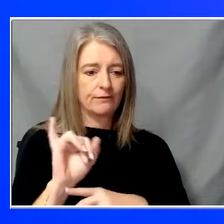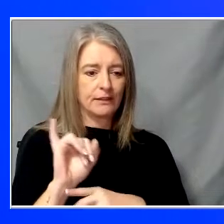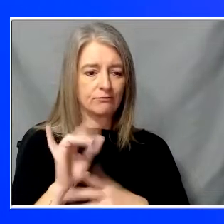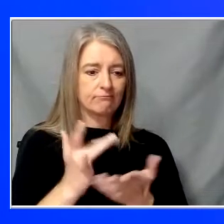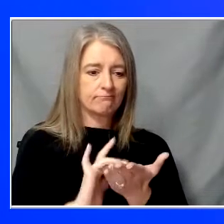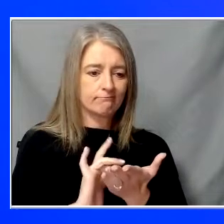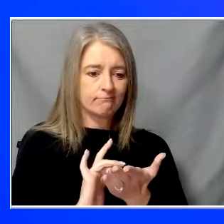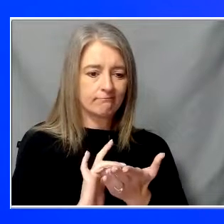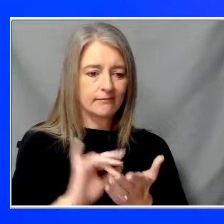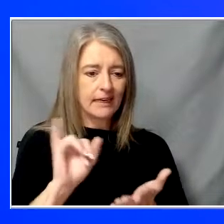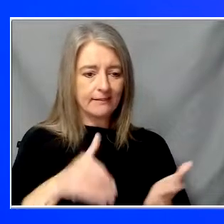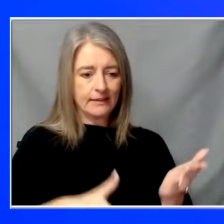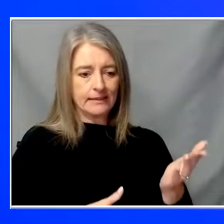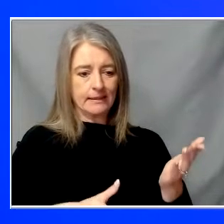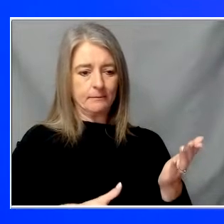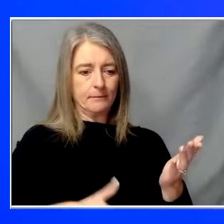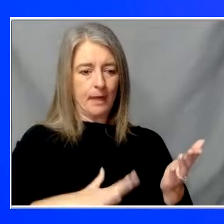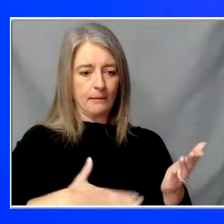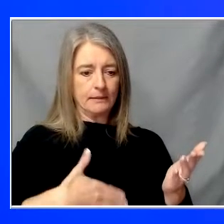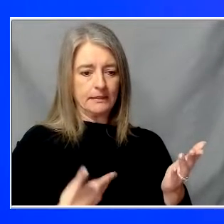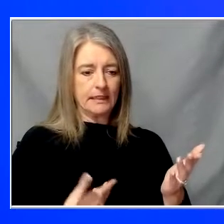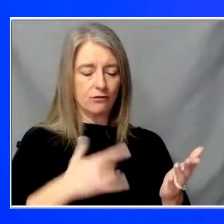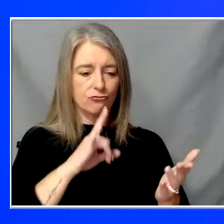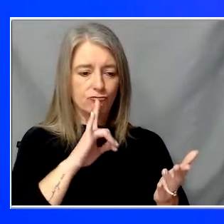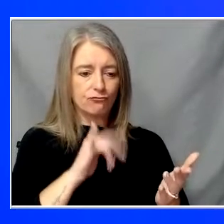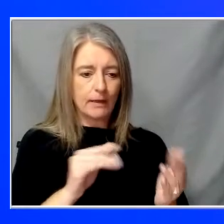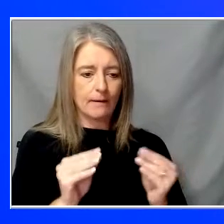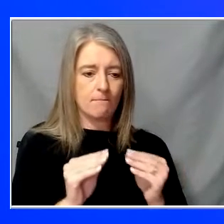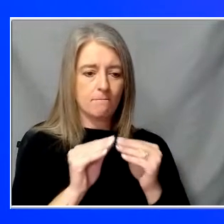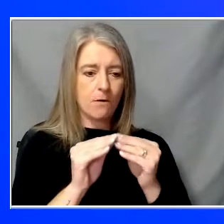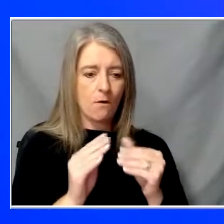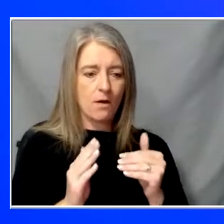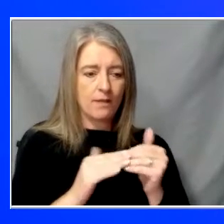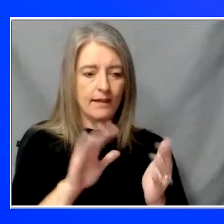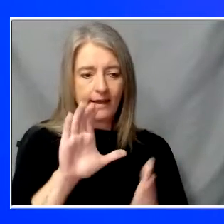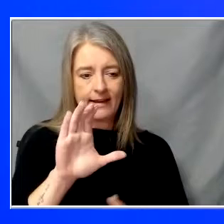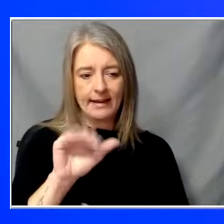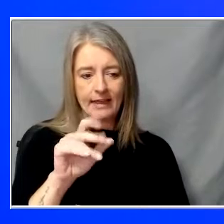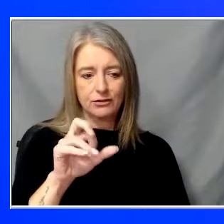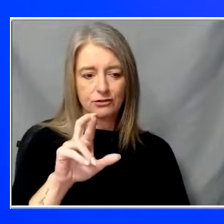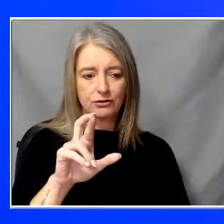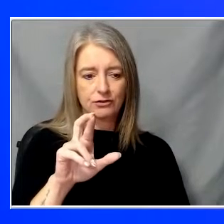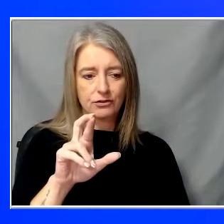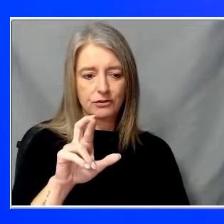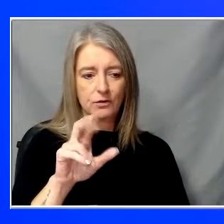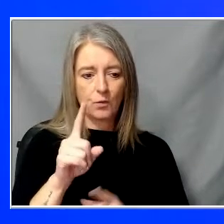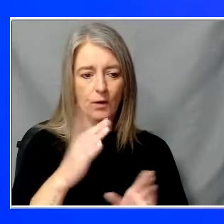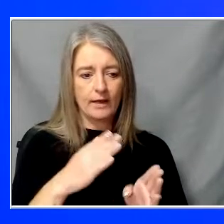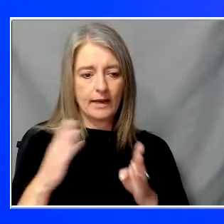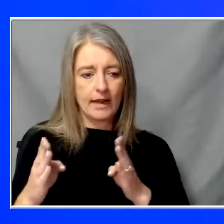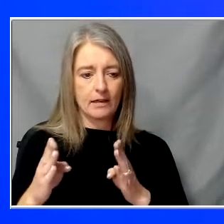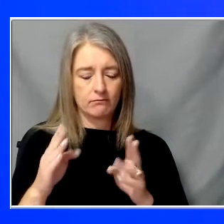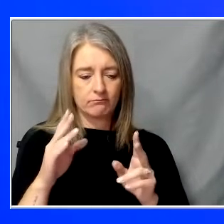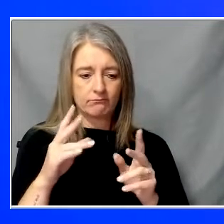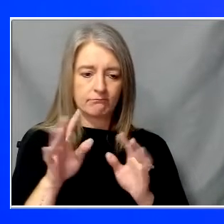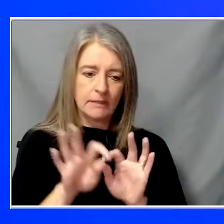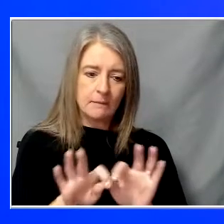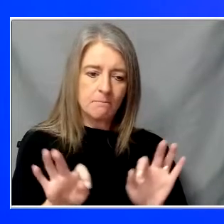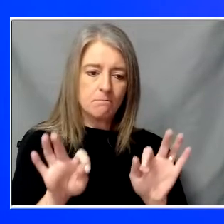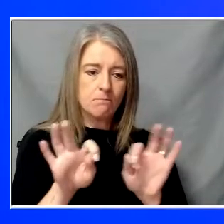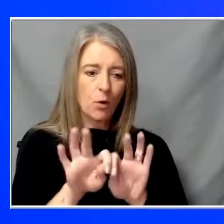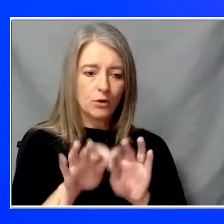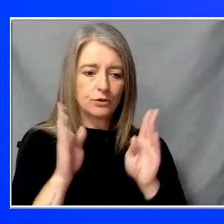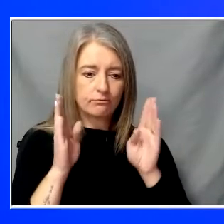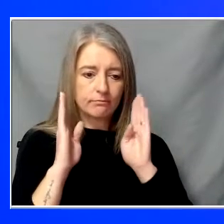infection stomach upset still relatively way more than cancer. So that's on the one hand, we'll vigilantly to think about it. On the other hand,